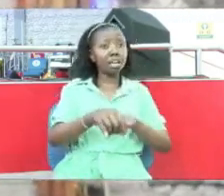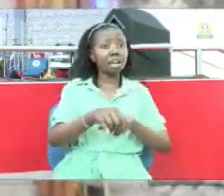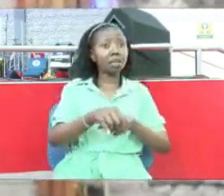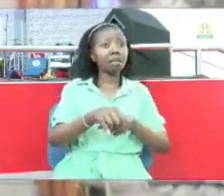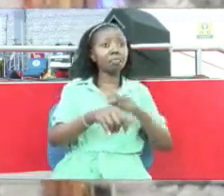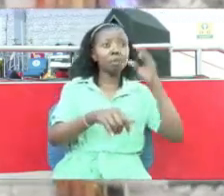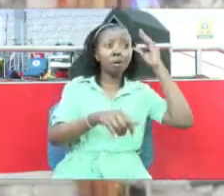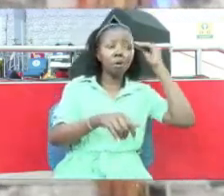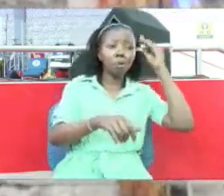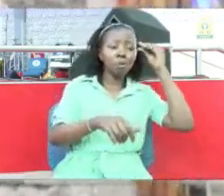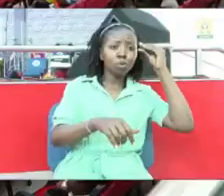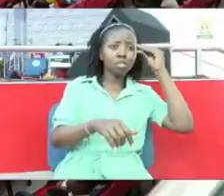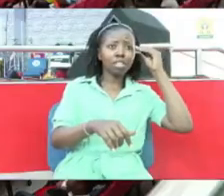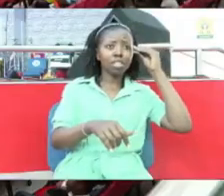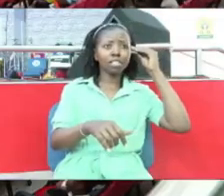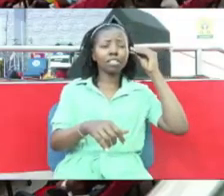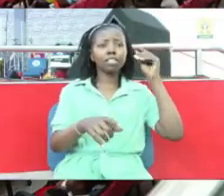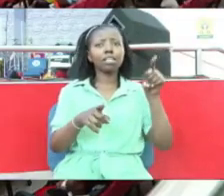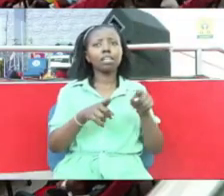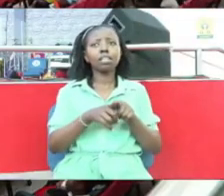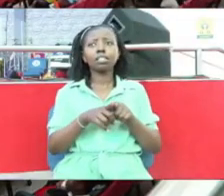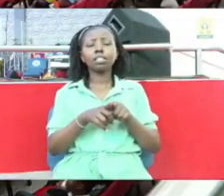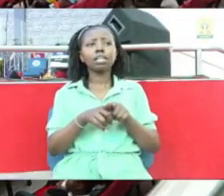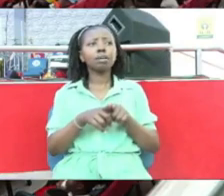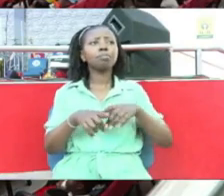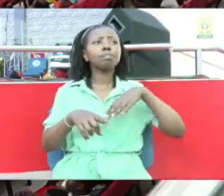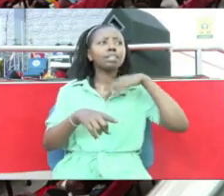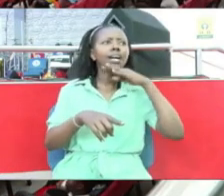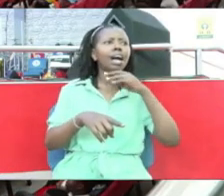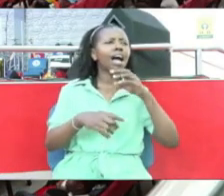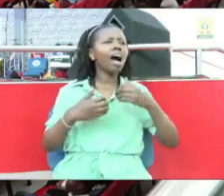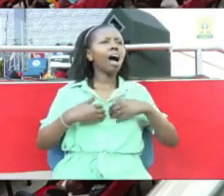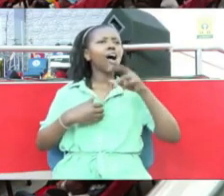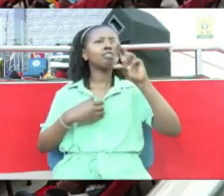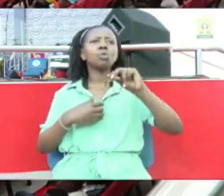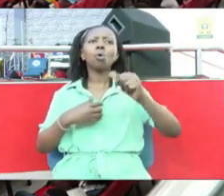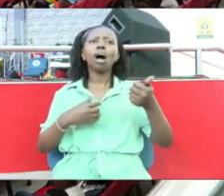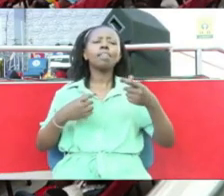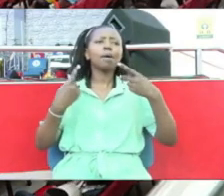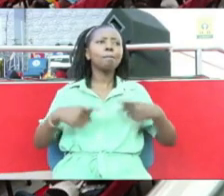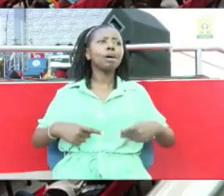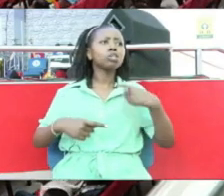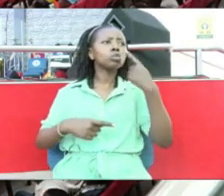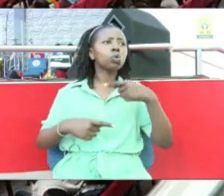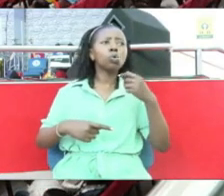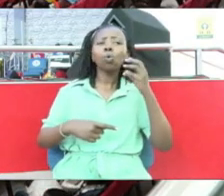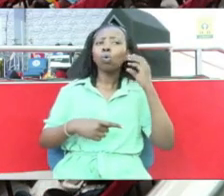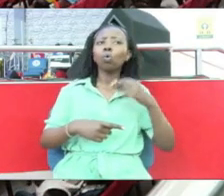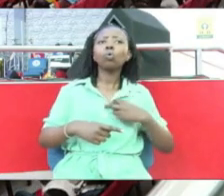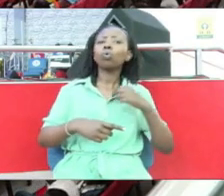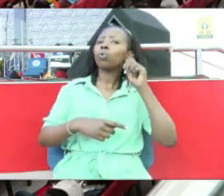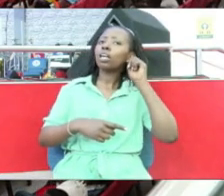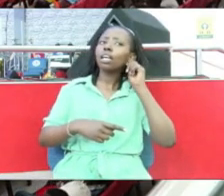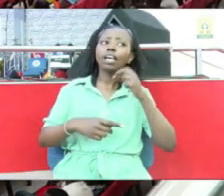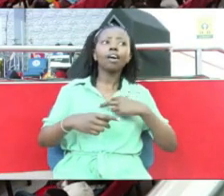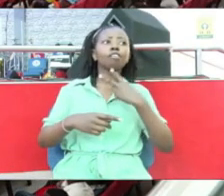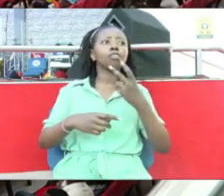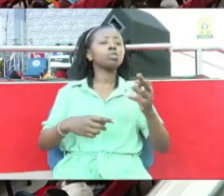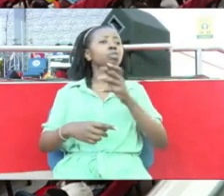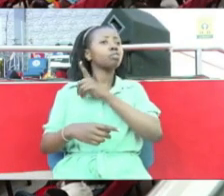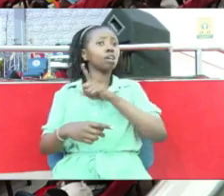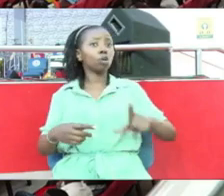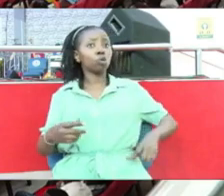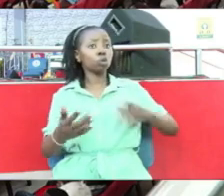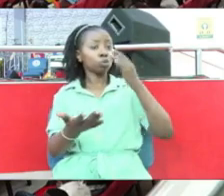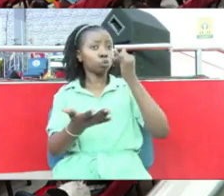was removed by way of death, there was nobody else who had ever heard the voice of God among them. Na wakati